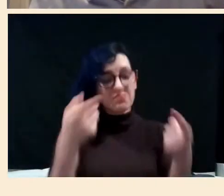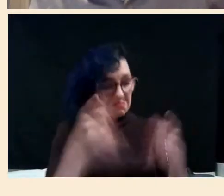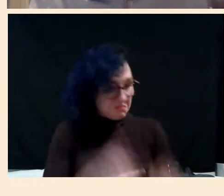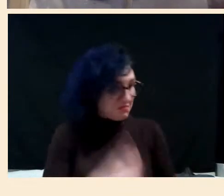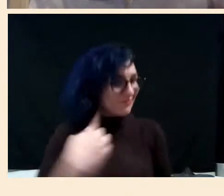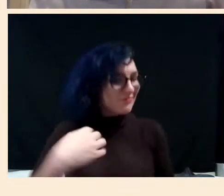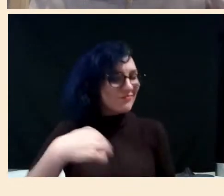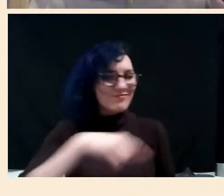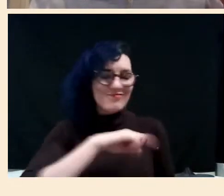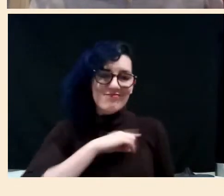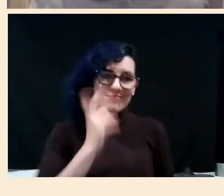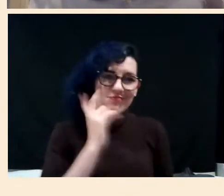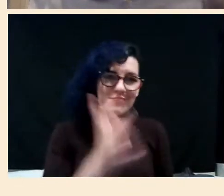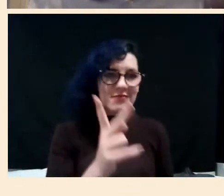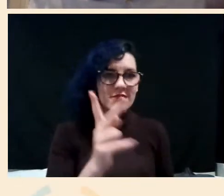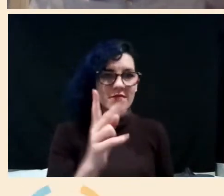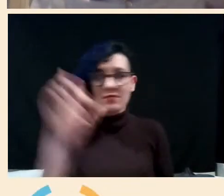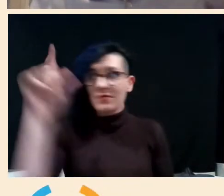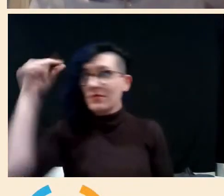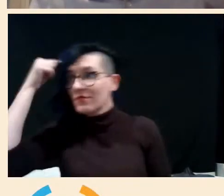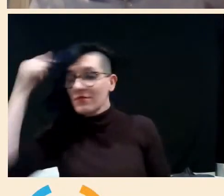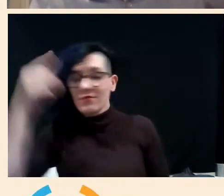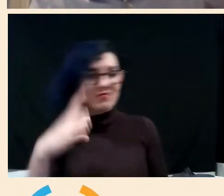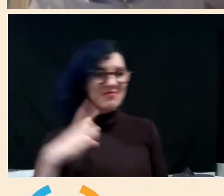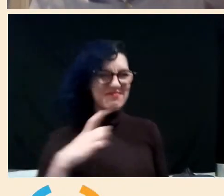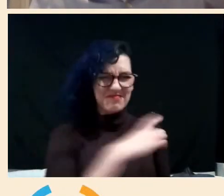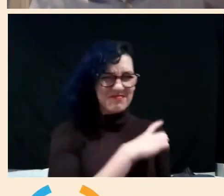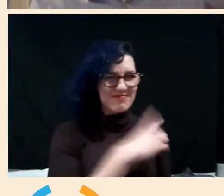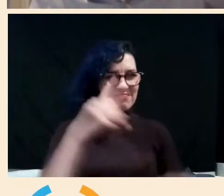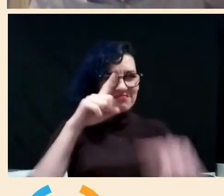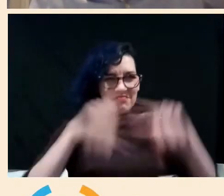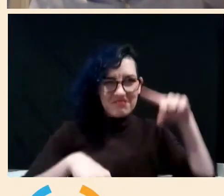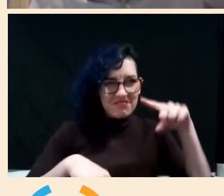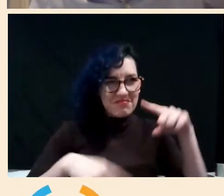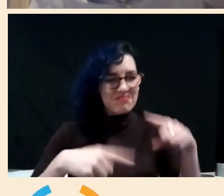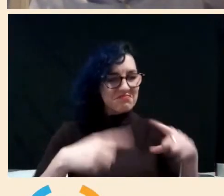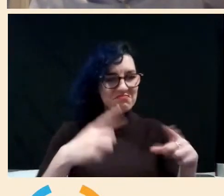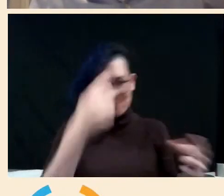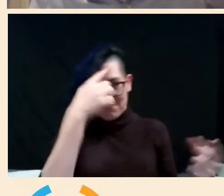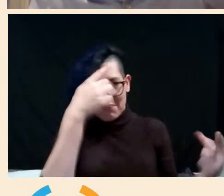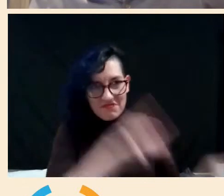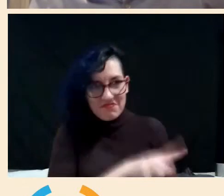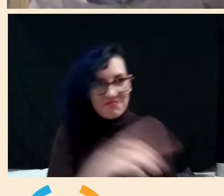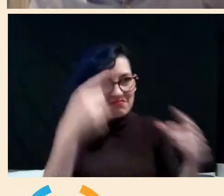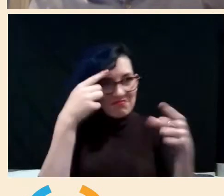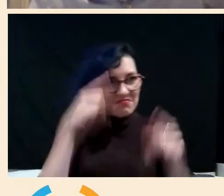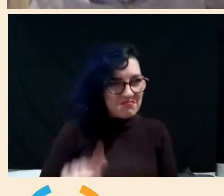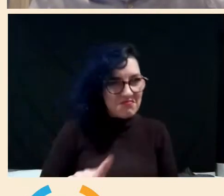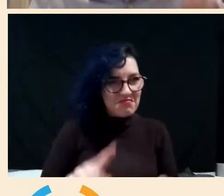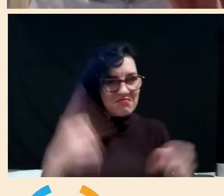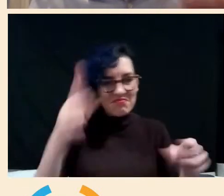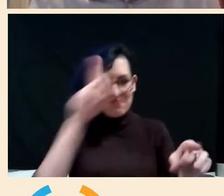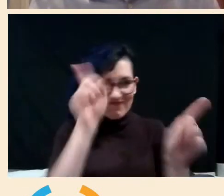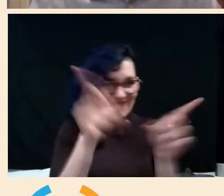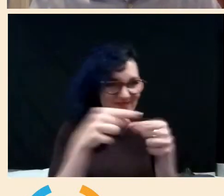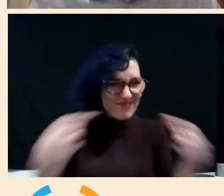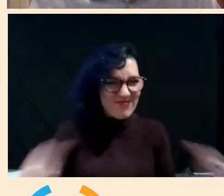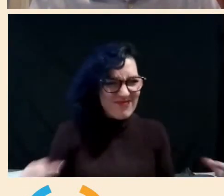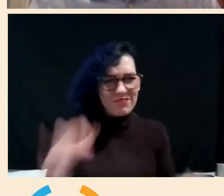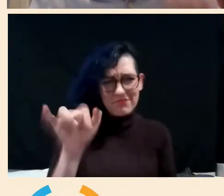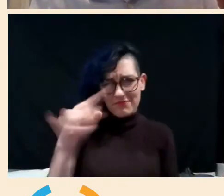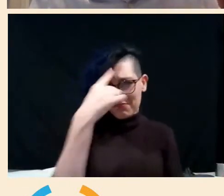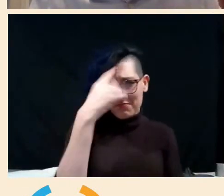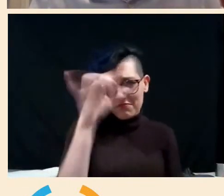agreement. Is that an appropriate role for the office headed by someone from in a partisan race? Do you think the